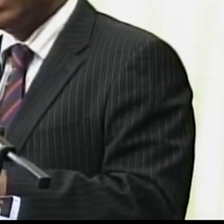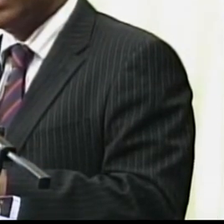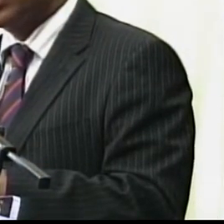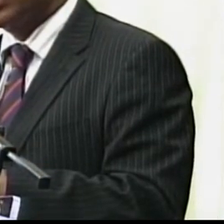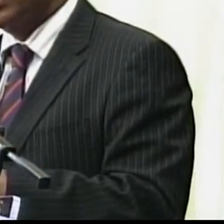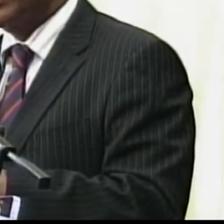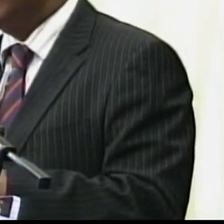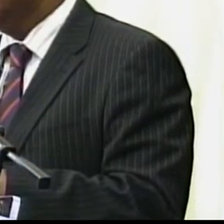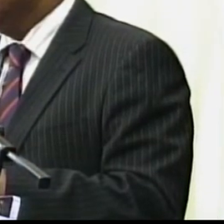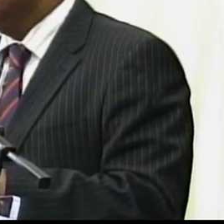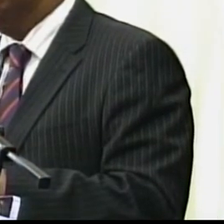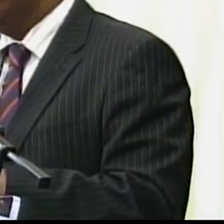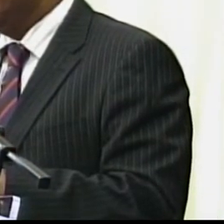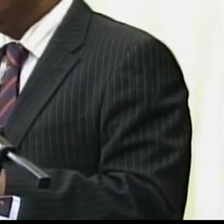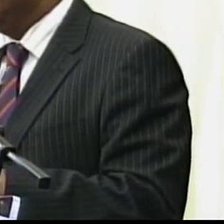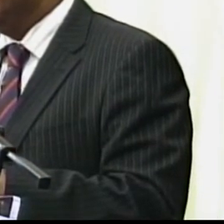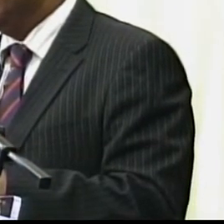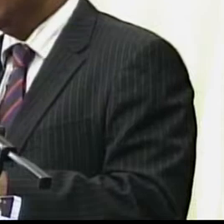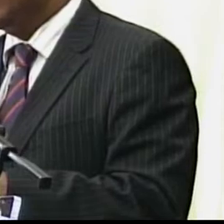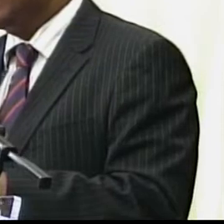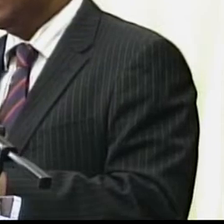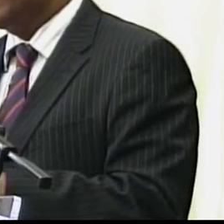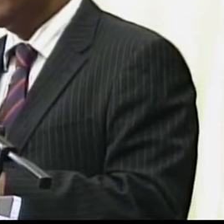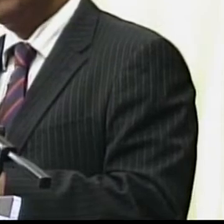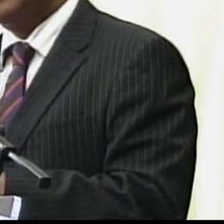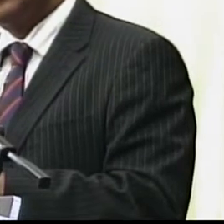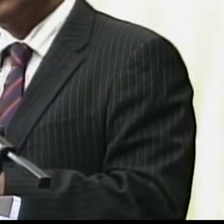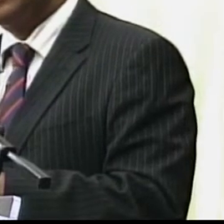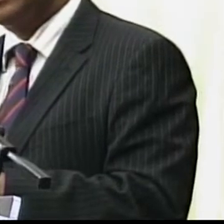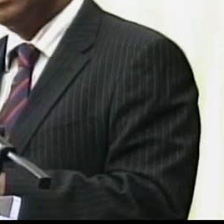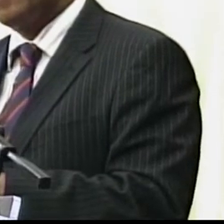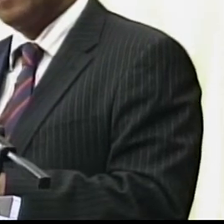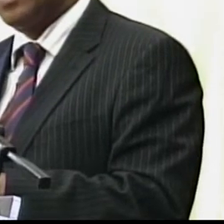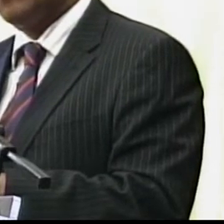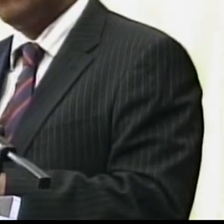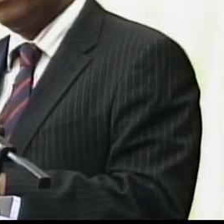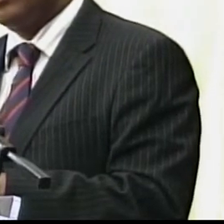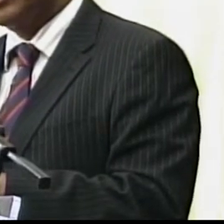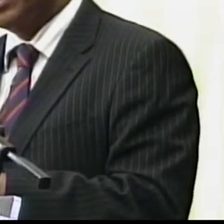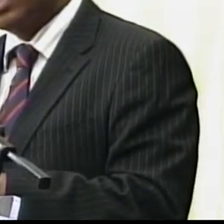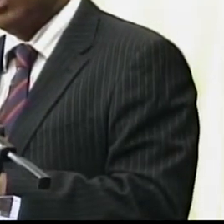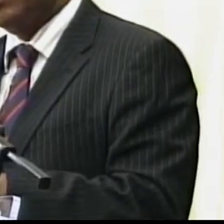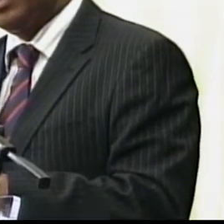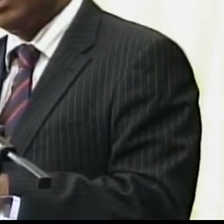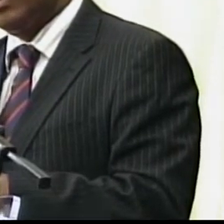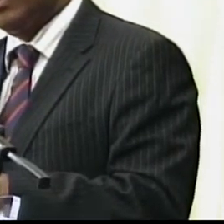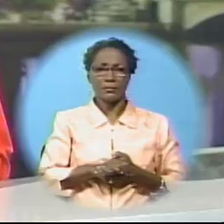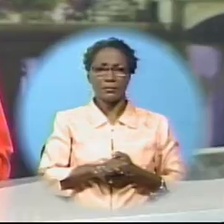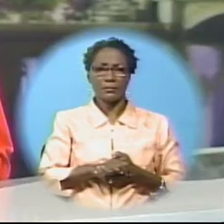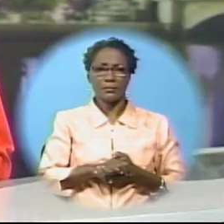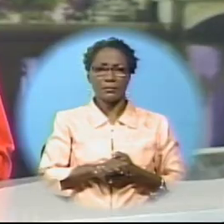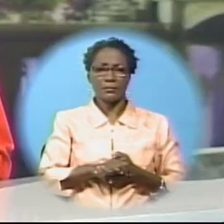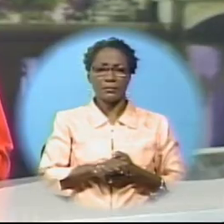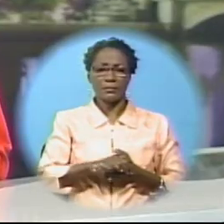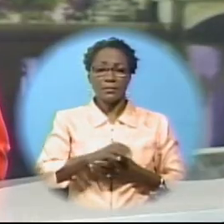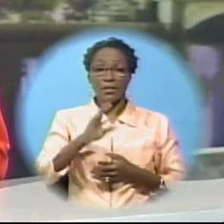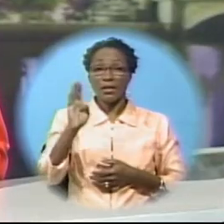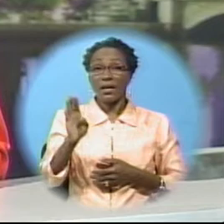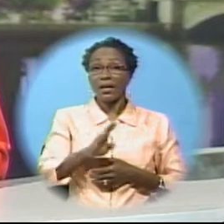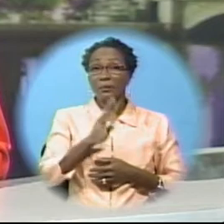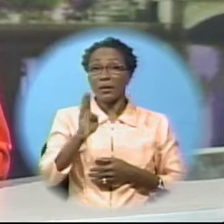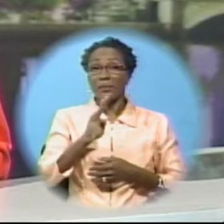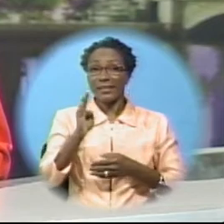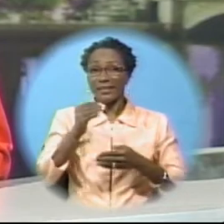to another parallel inflated false economy? As